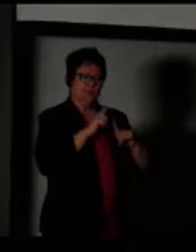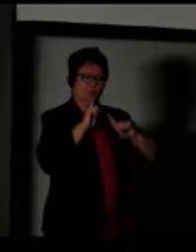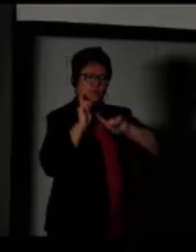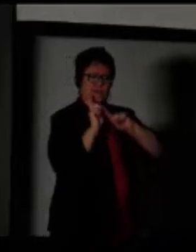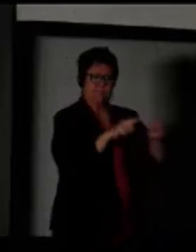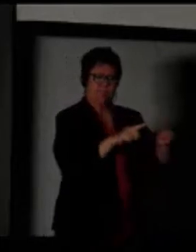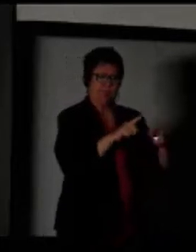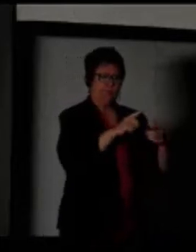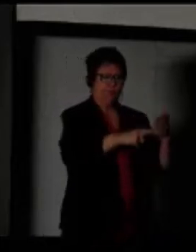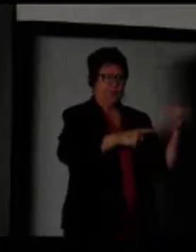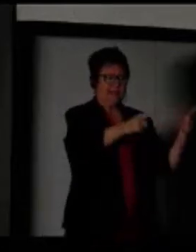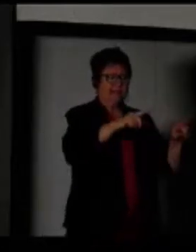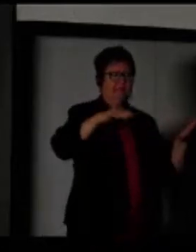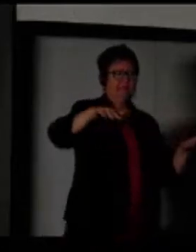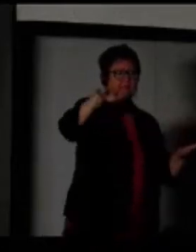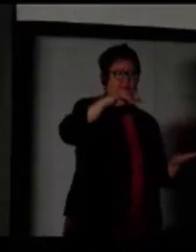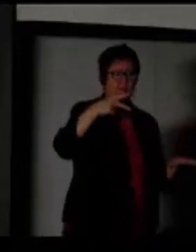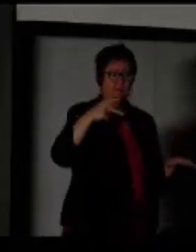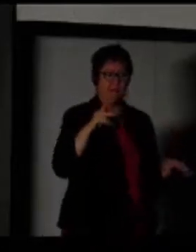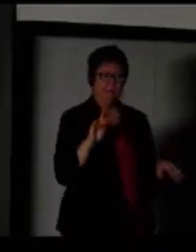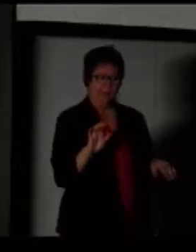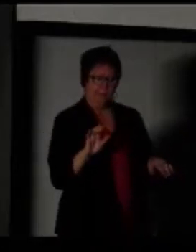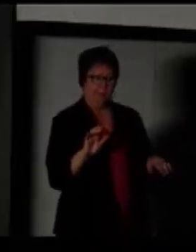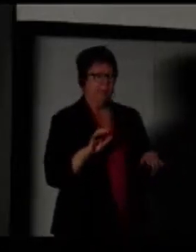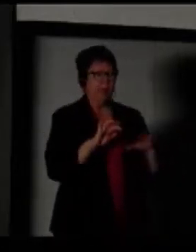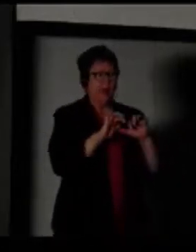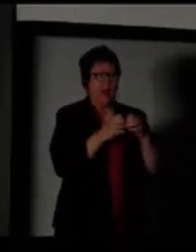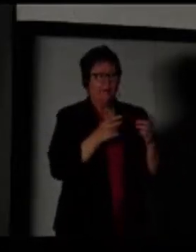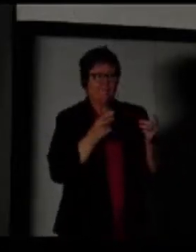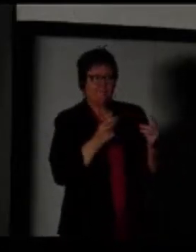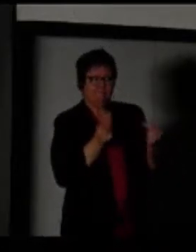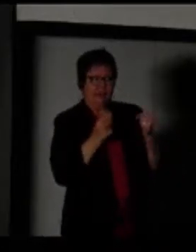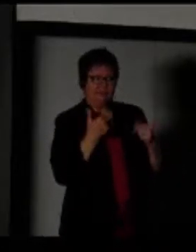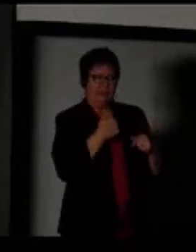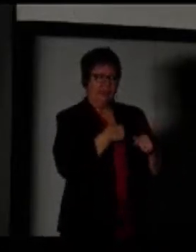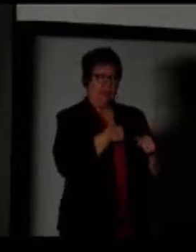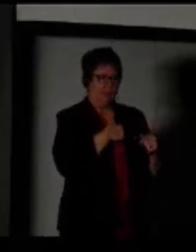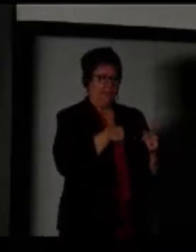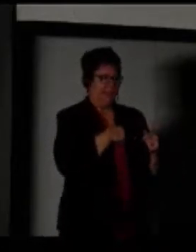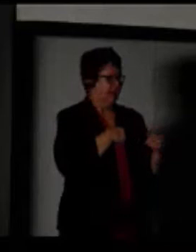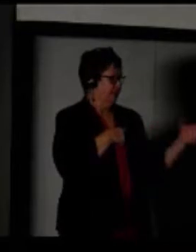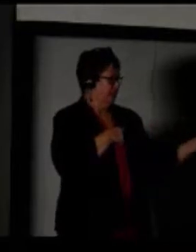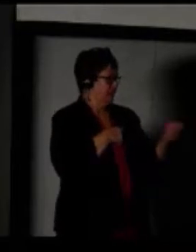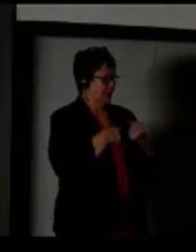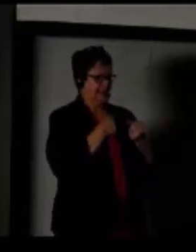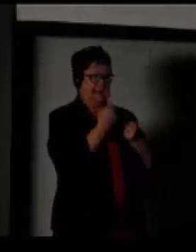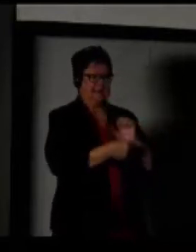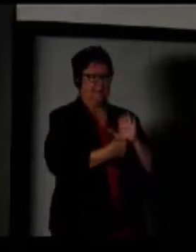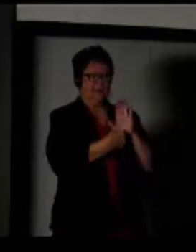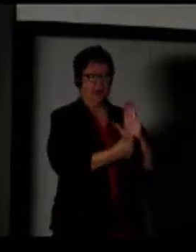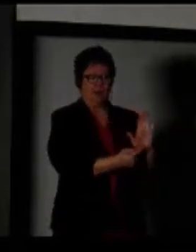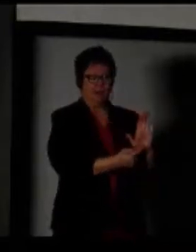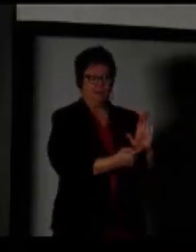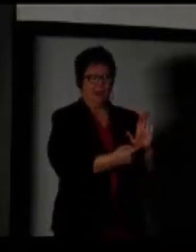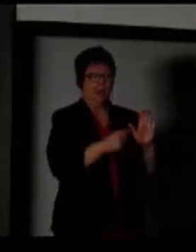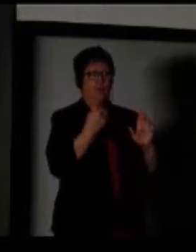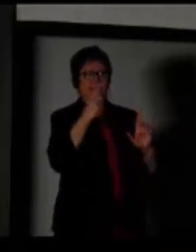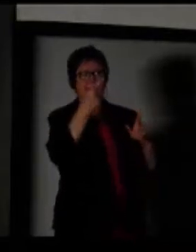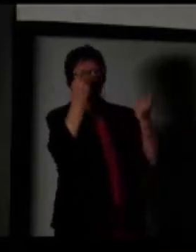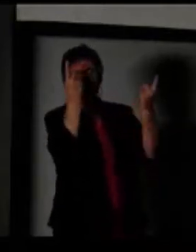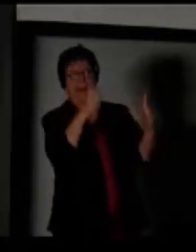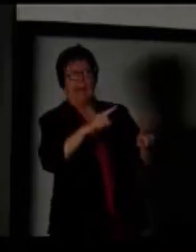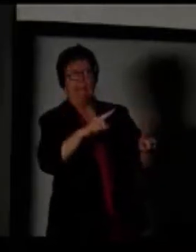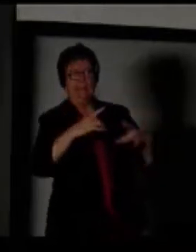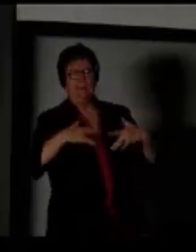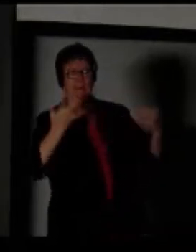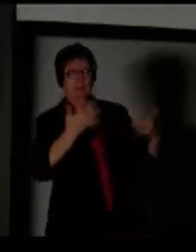to what's happening in the public. How quickly can we get an artifact on display when something's happening in the